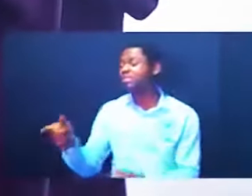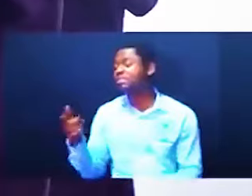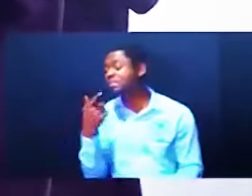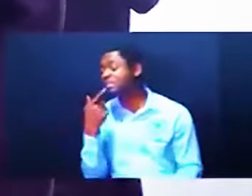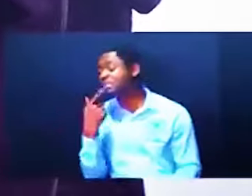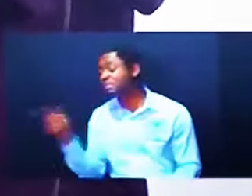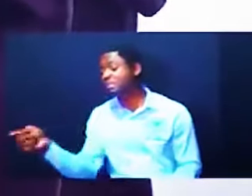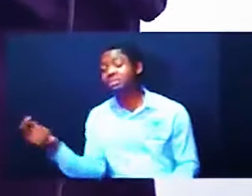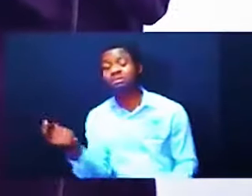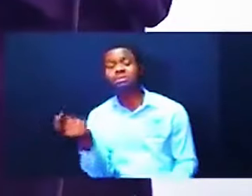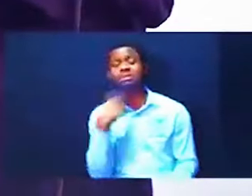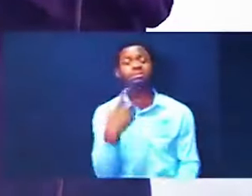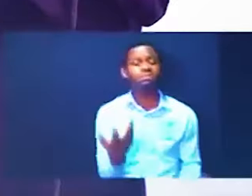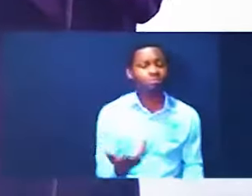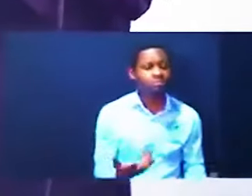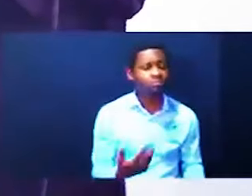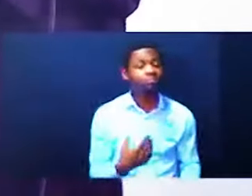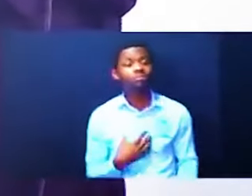story.